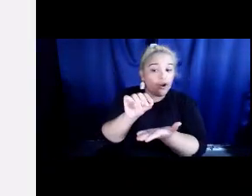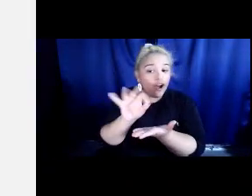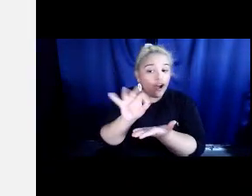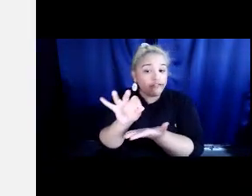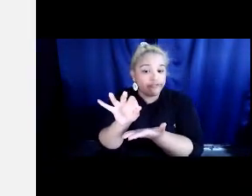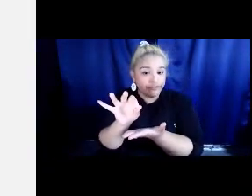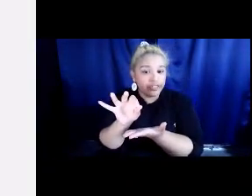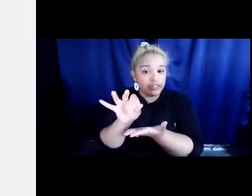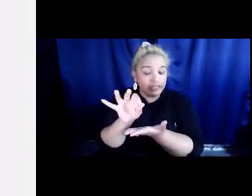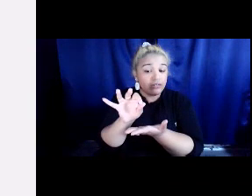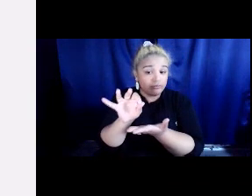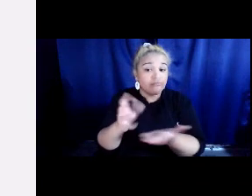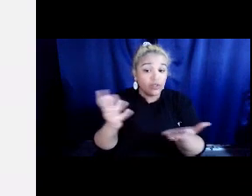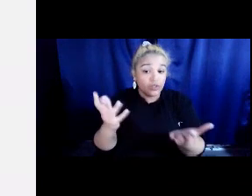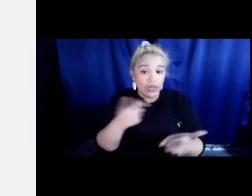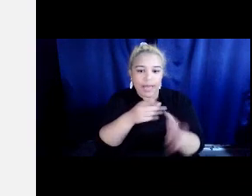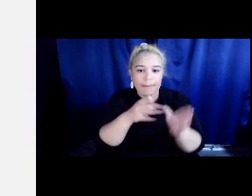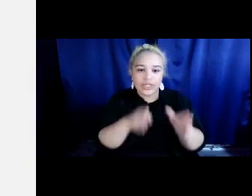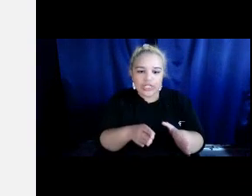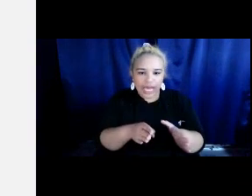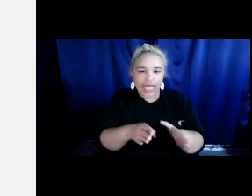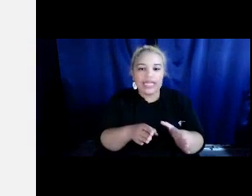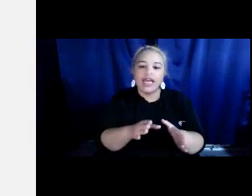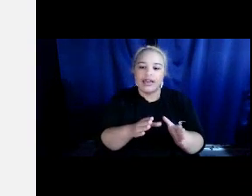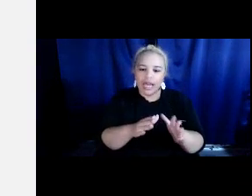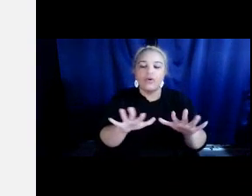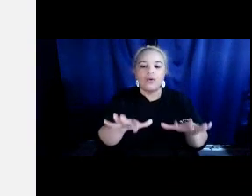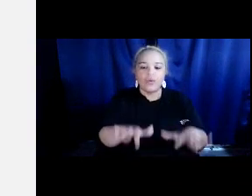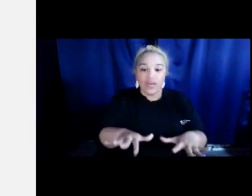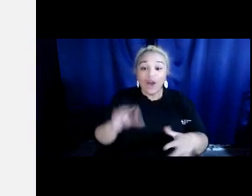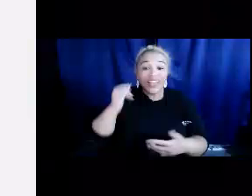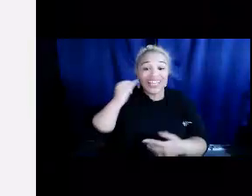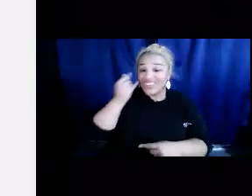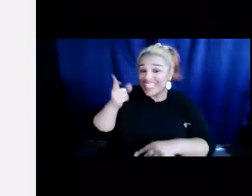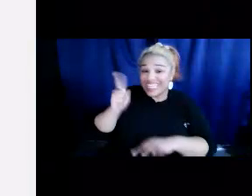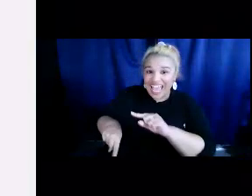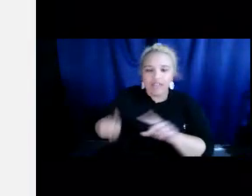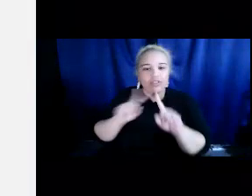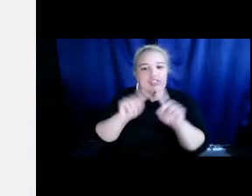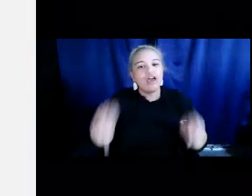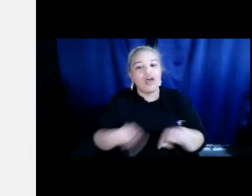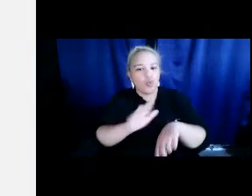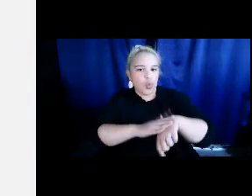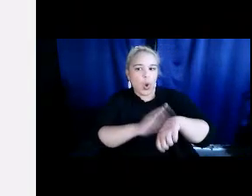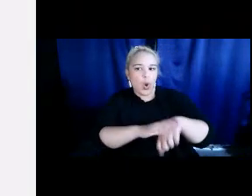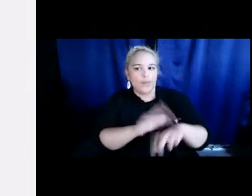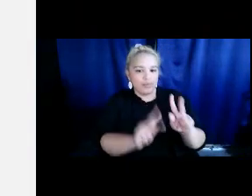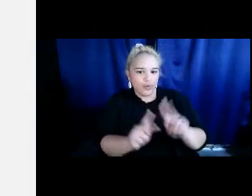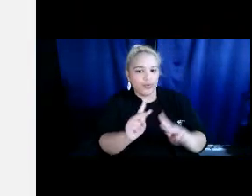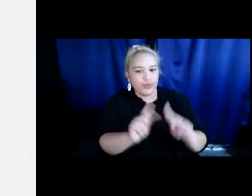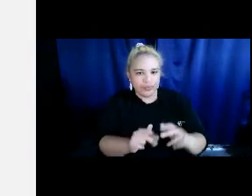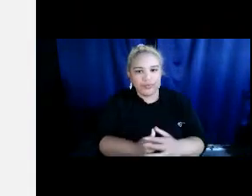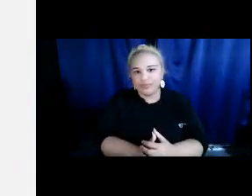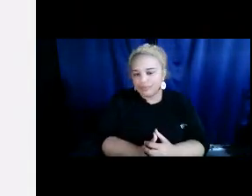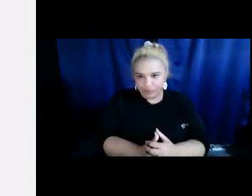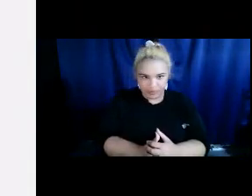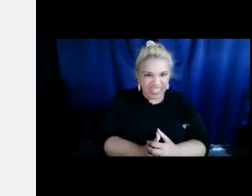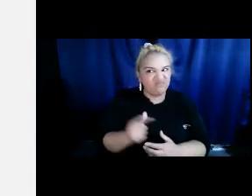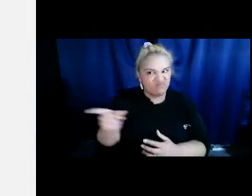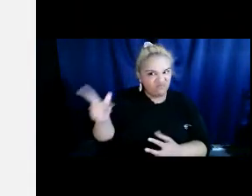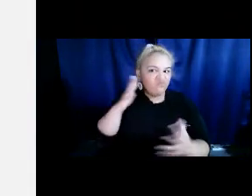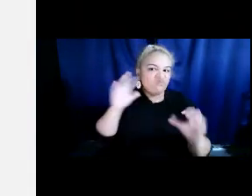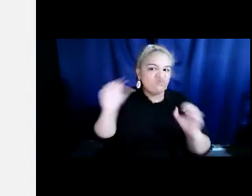and guests. Also looking at sight, deactivating flashing lights, reducing bright fluorescent lights or covering them